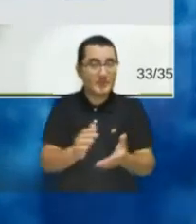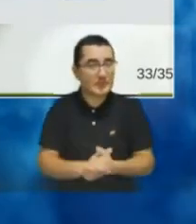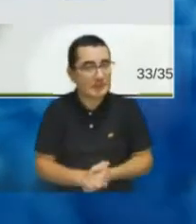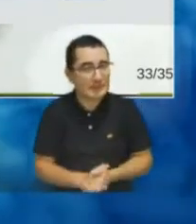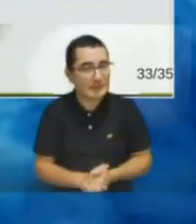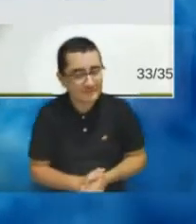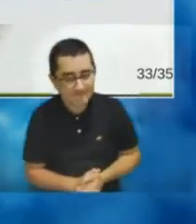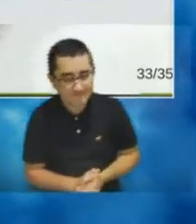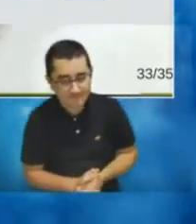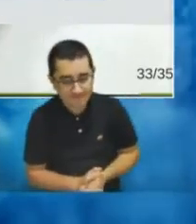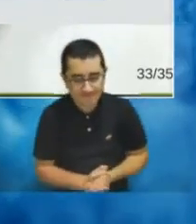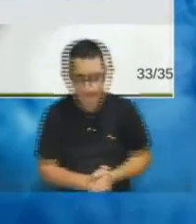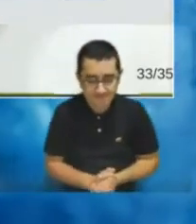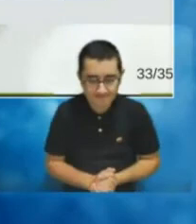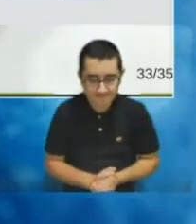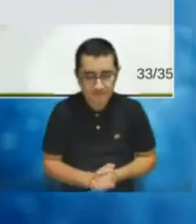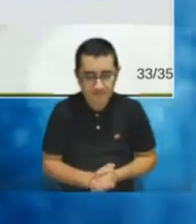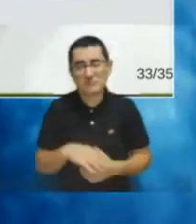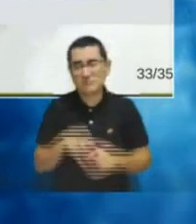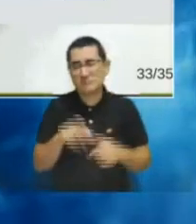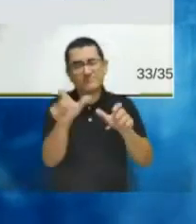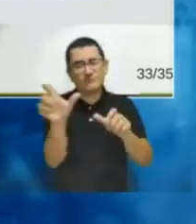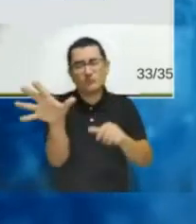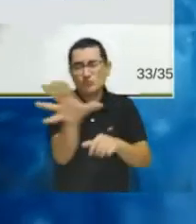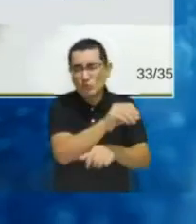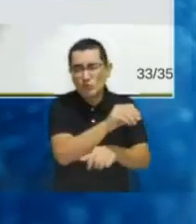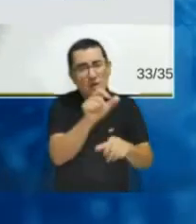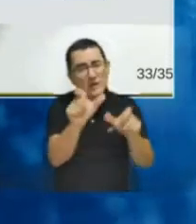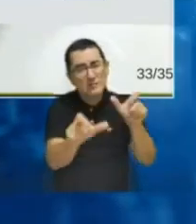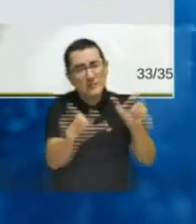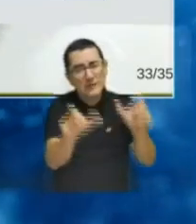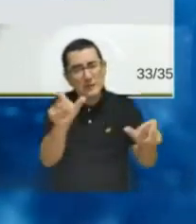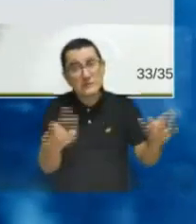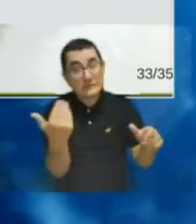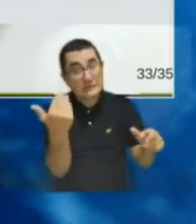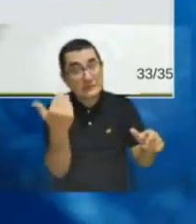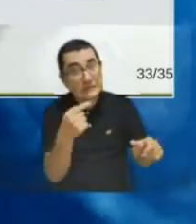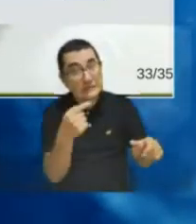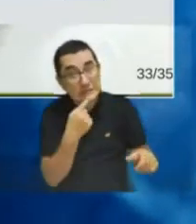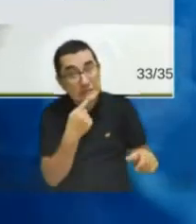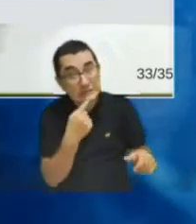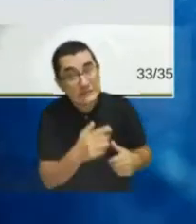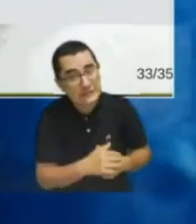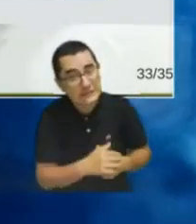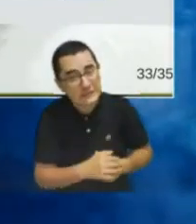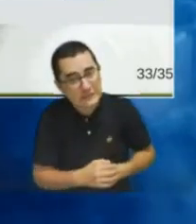to all the people that answer, because all the people that answer value,